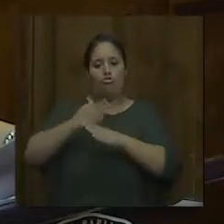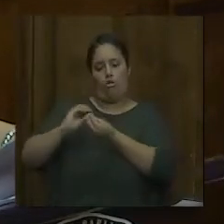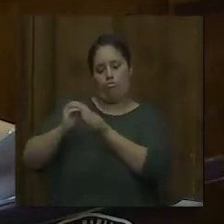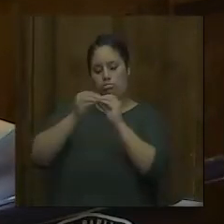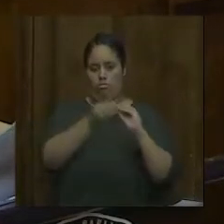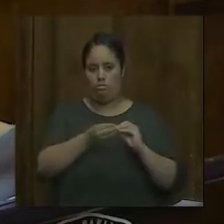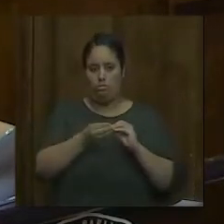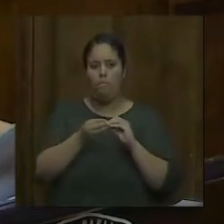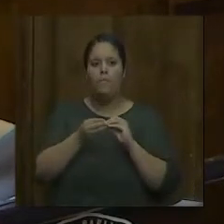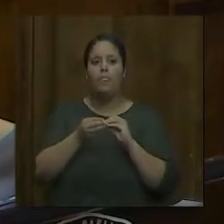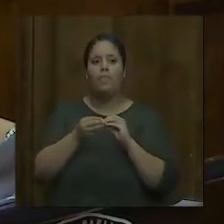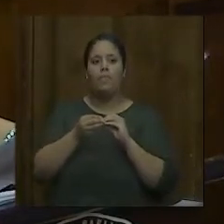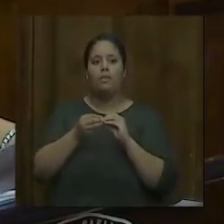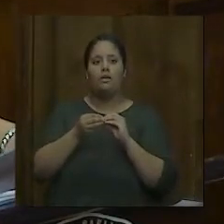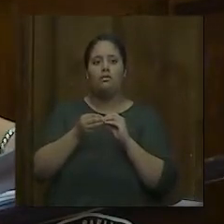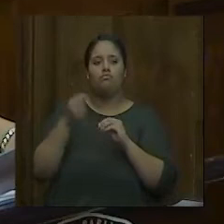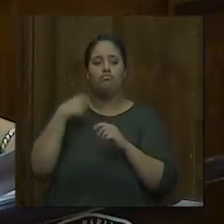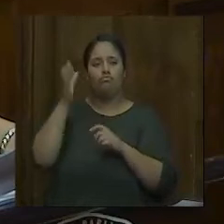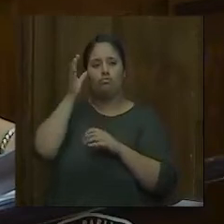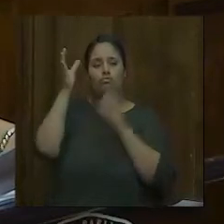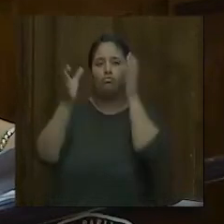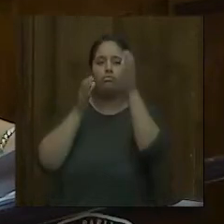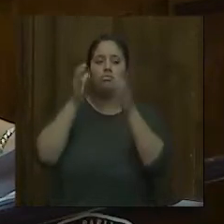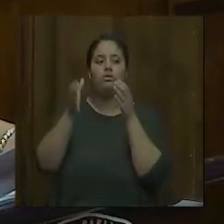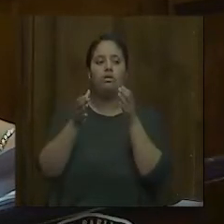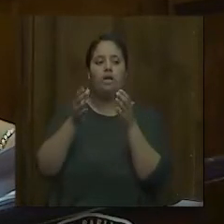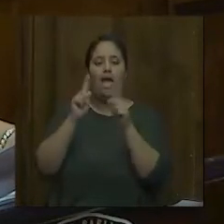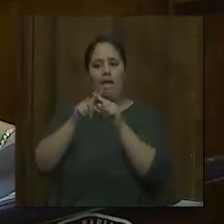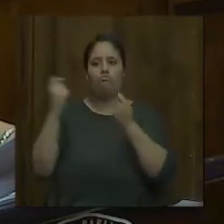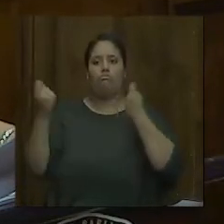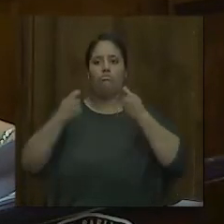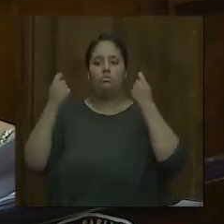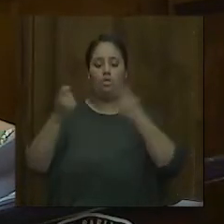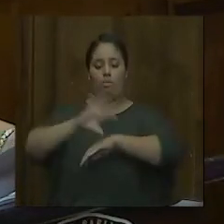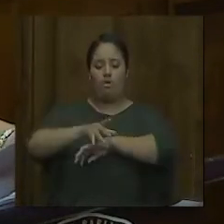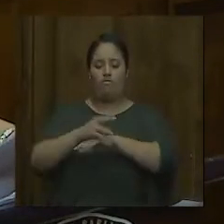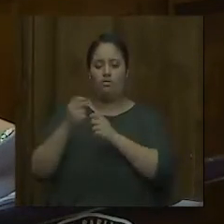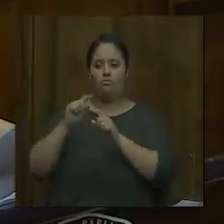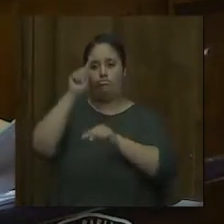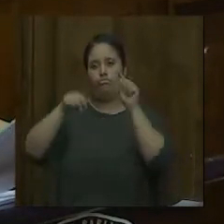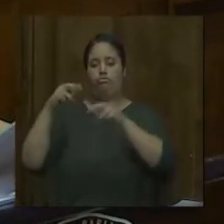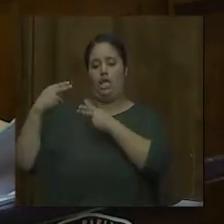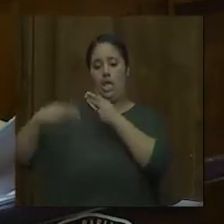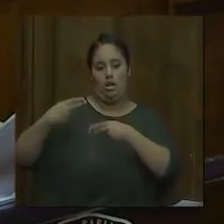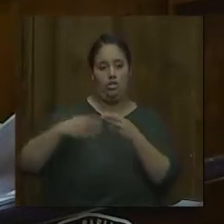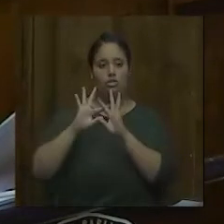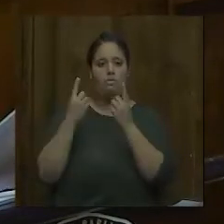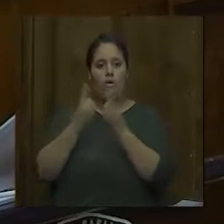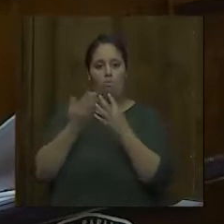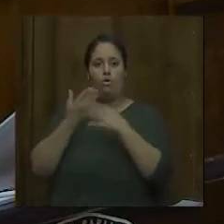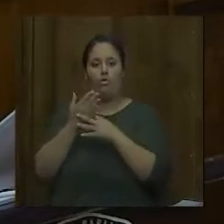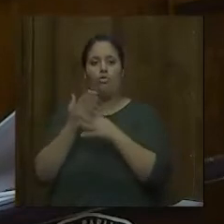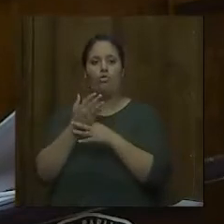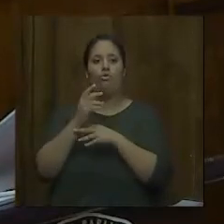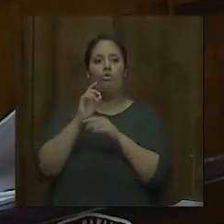creation. In recognition of and in celebration of the province's diverse heritage, the department through its entity